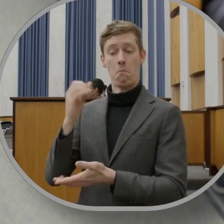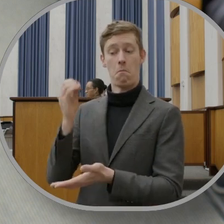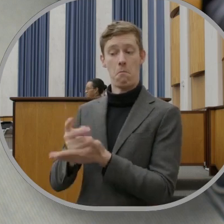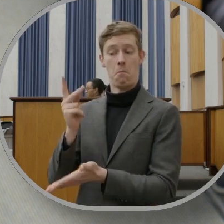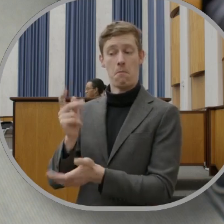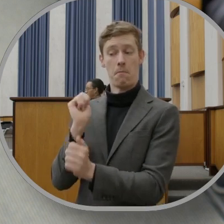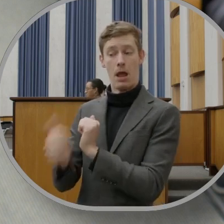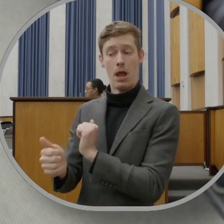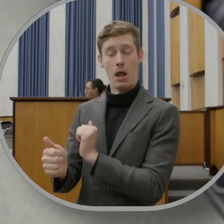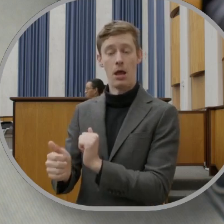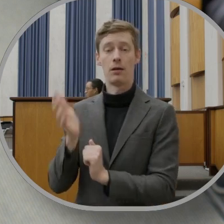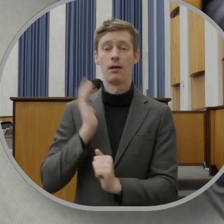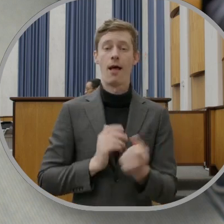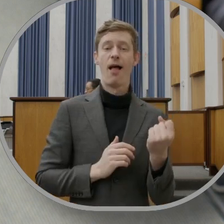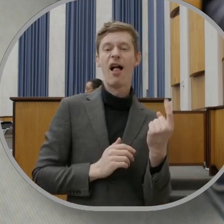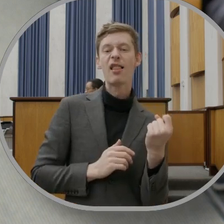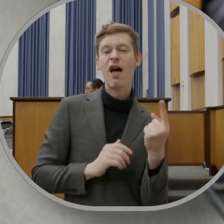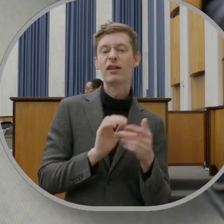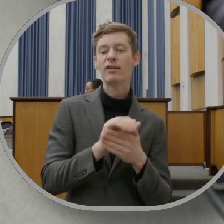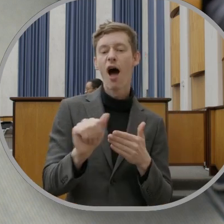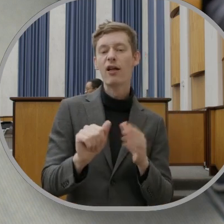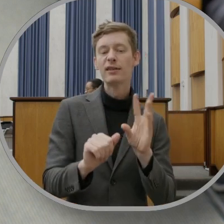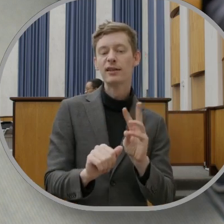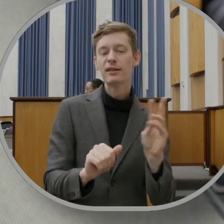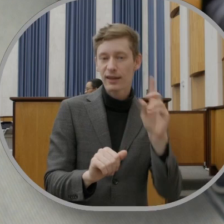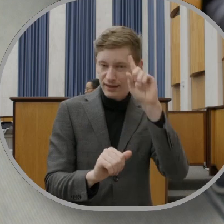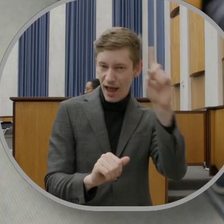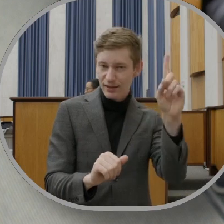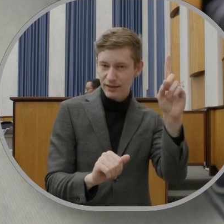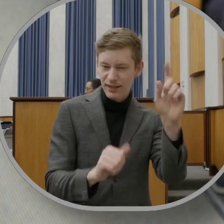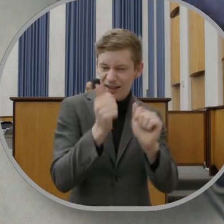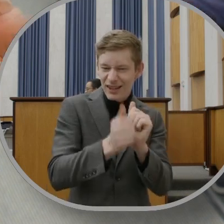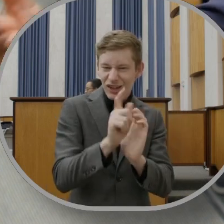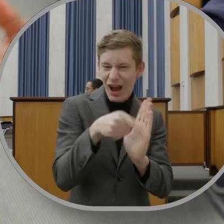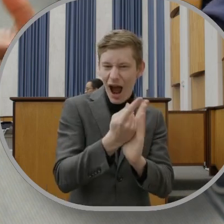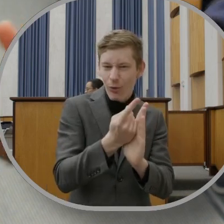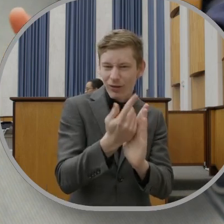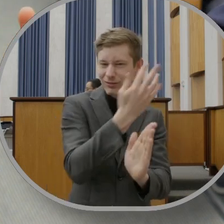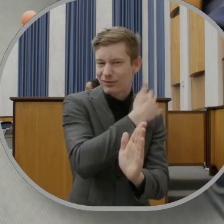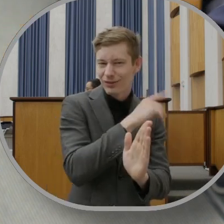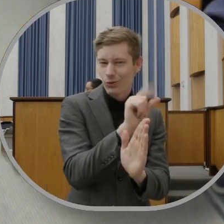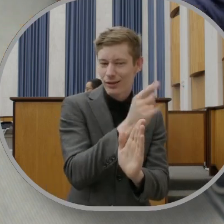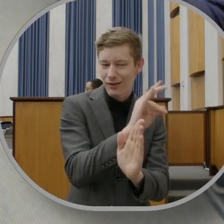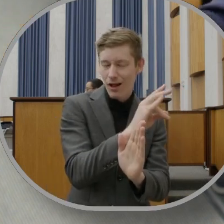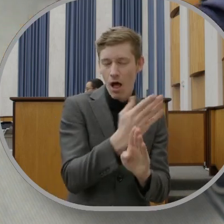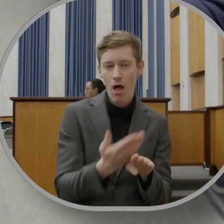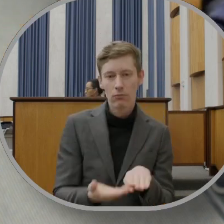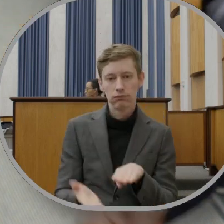from $11.66 per hour in 2017 to $20 an hour,